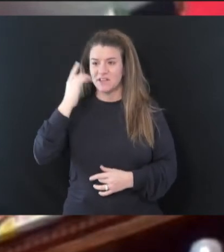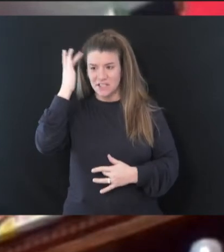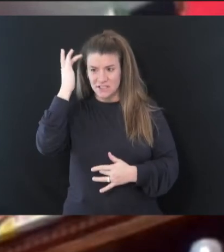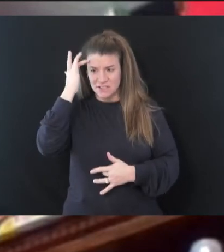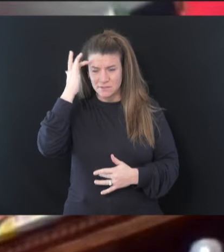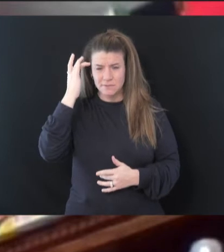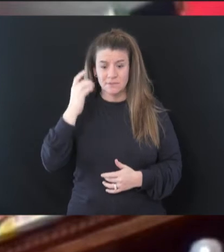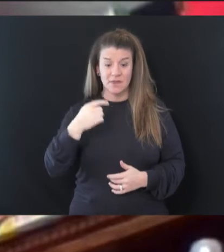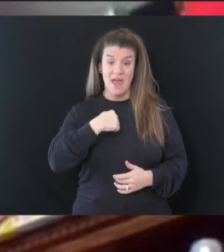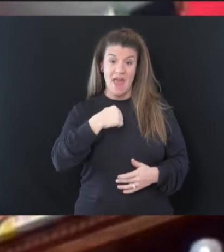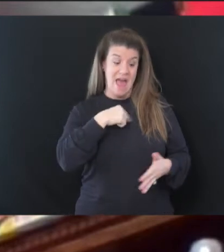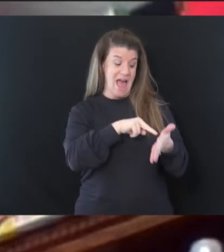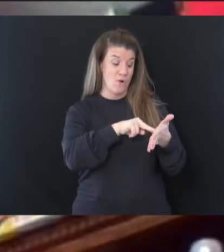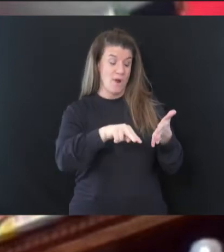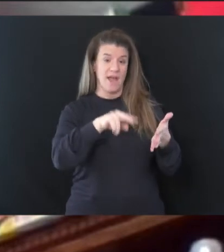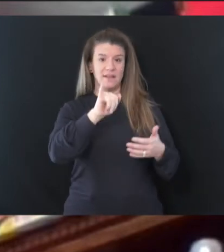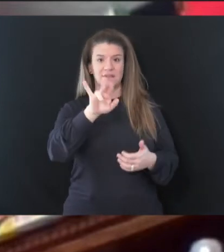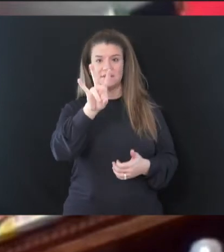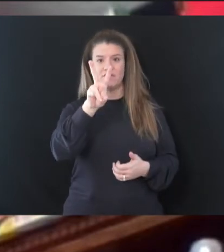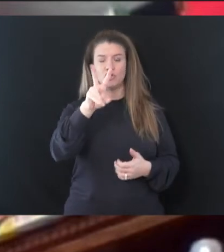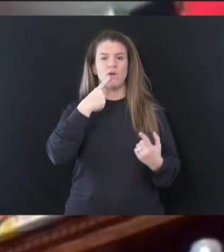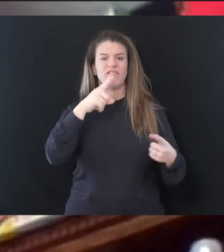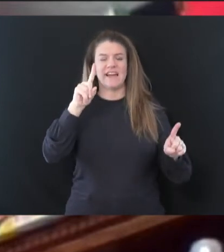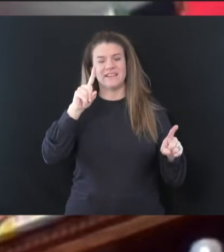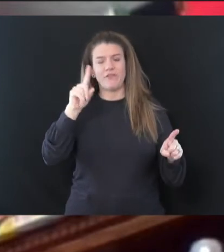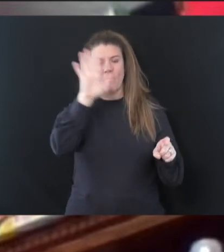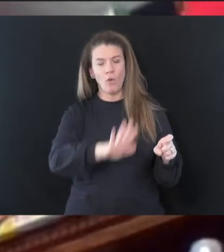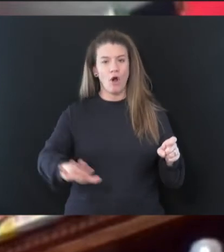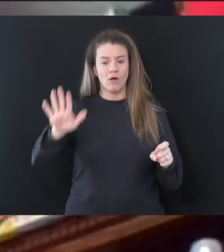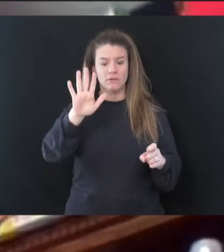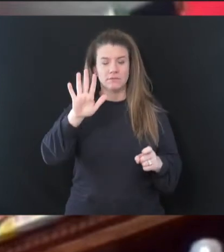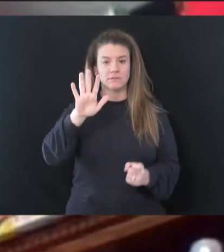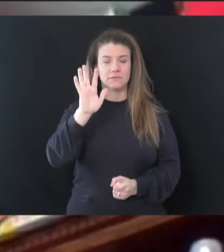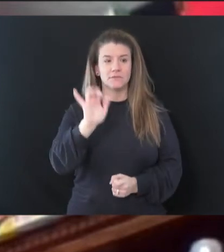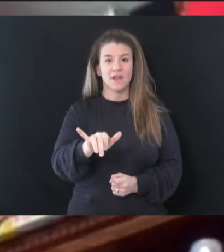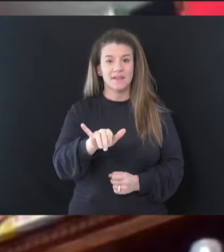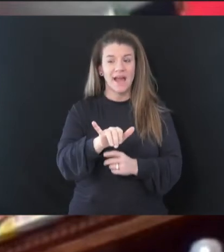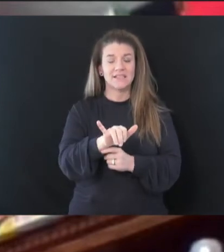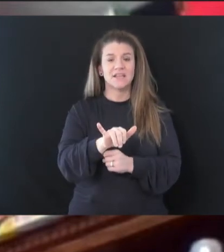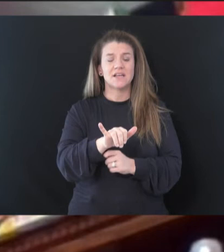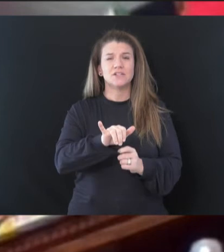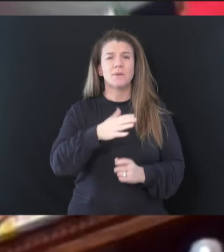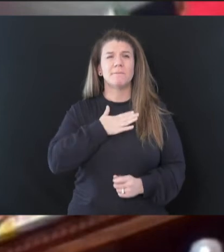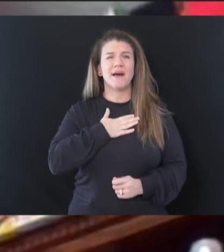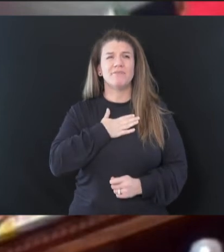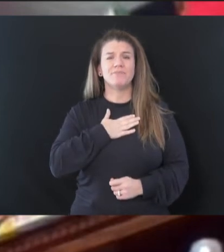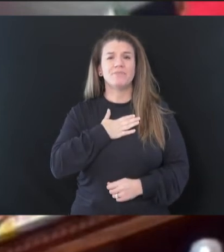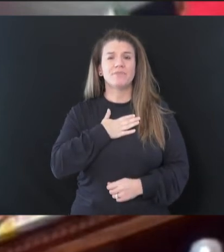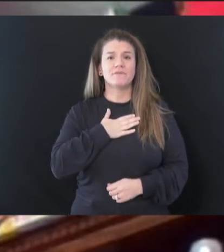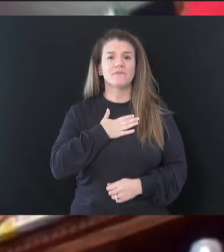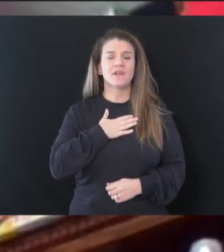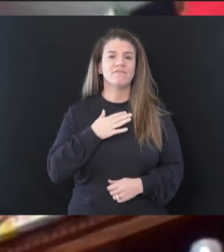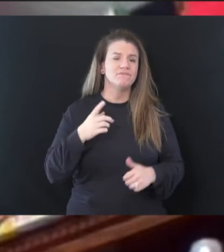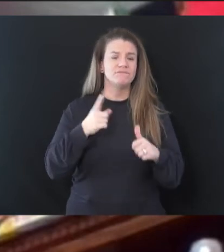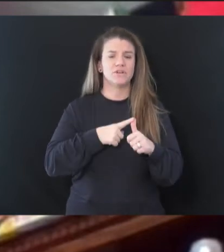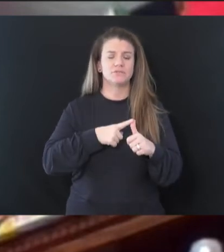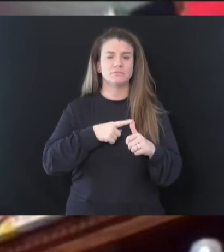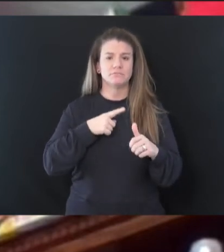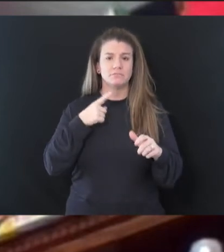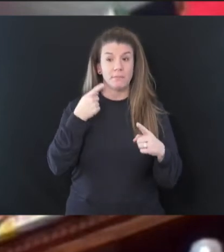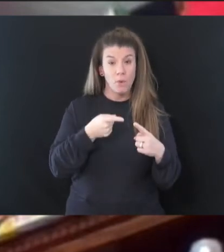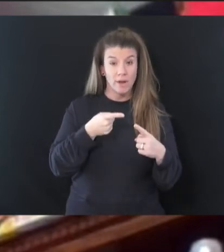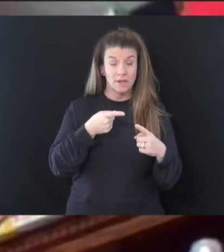I read it's about 72% effective overall in the U.S. So the first point I want to raise is, could